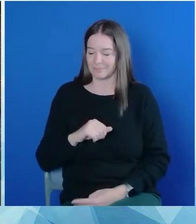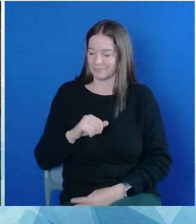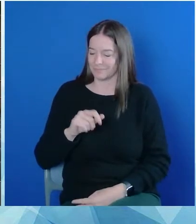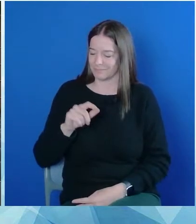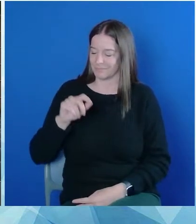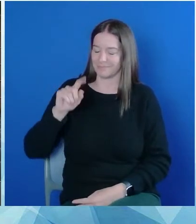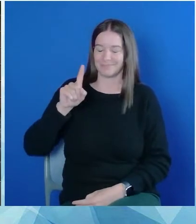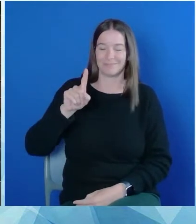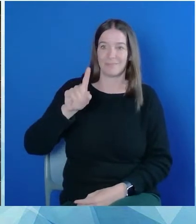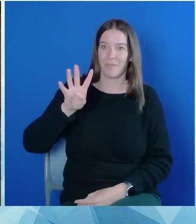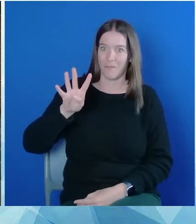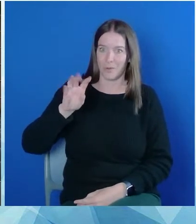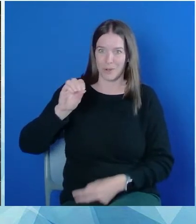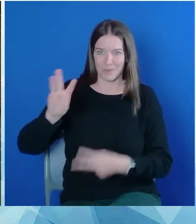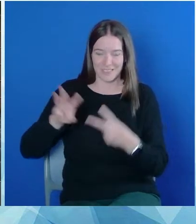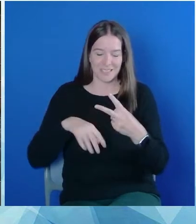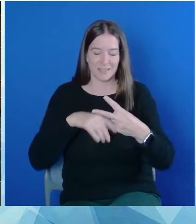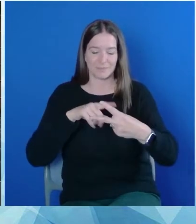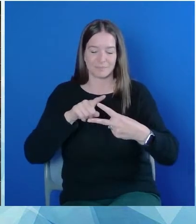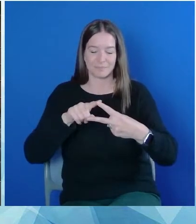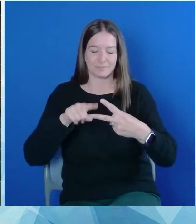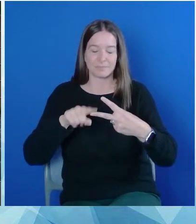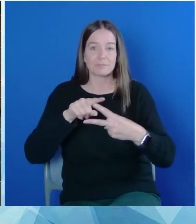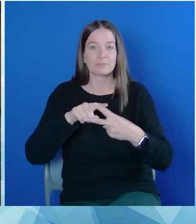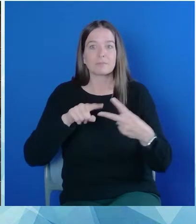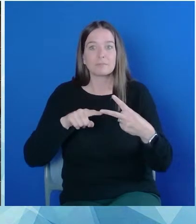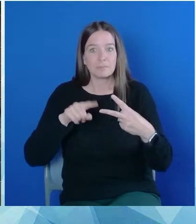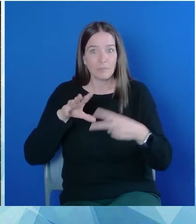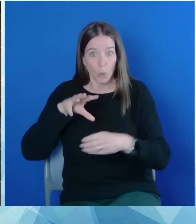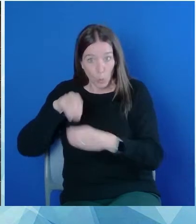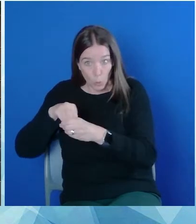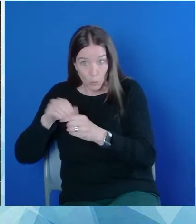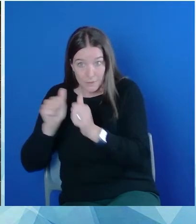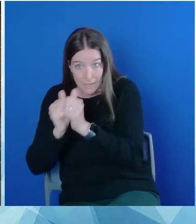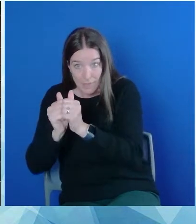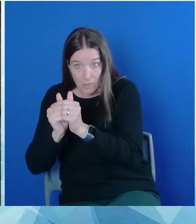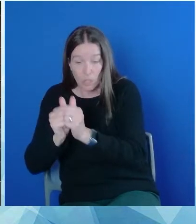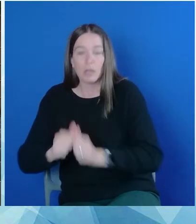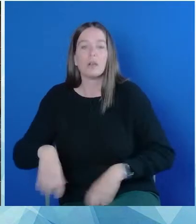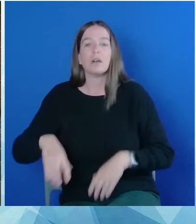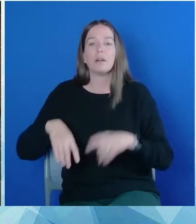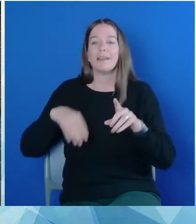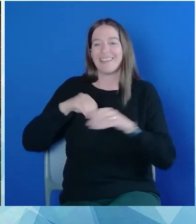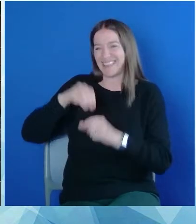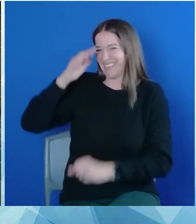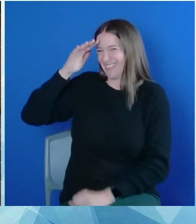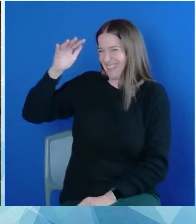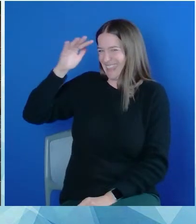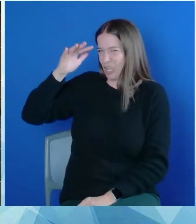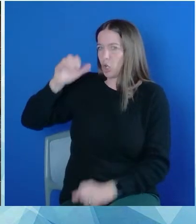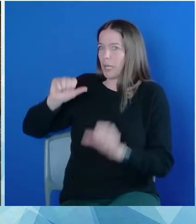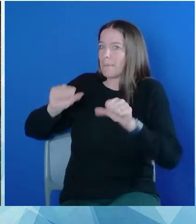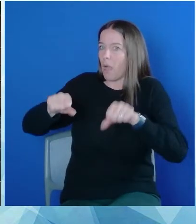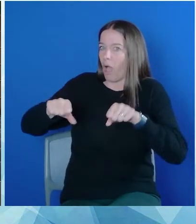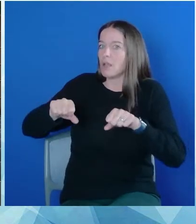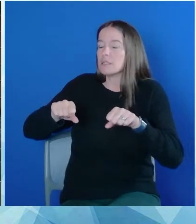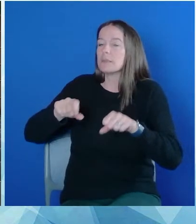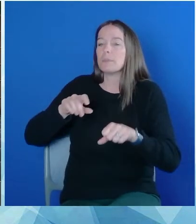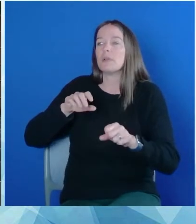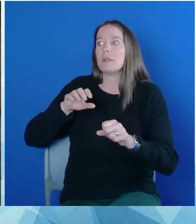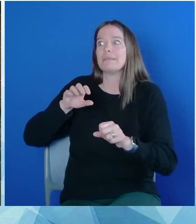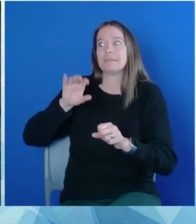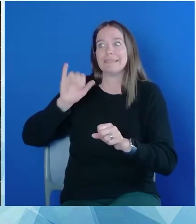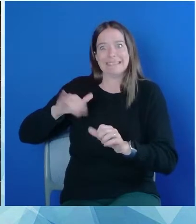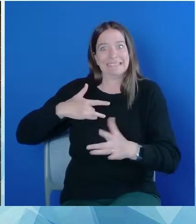2456. Yes, theoretically it is possible, and that is a concern.